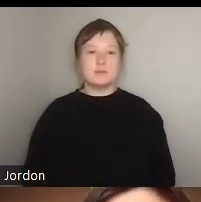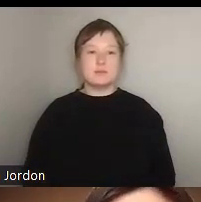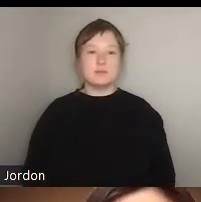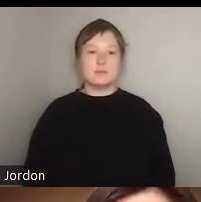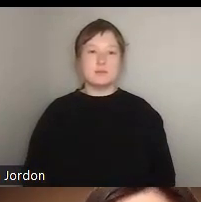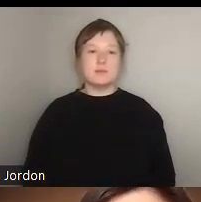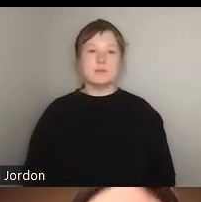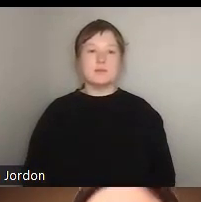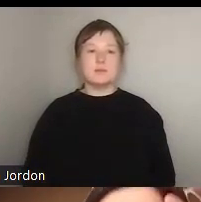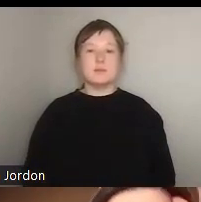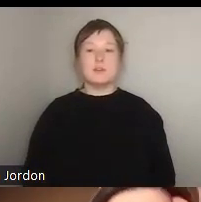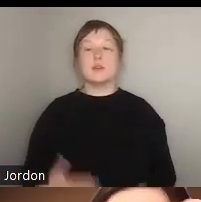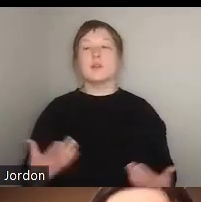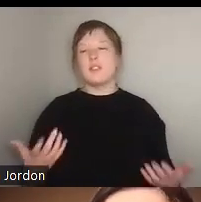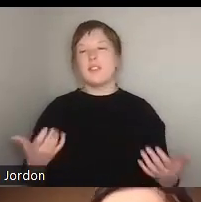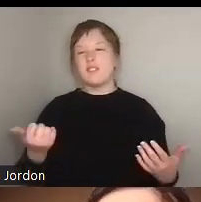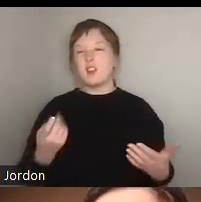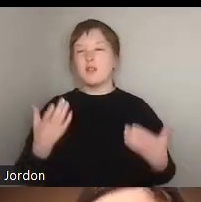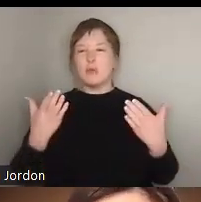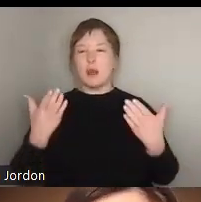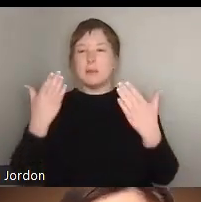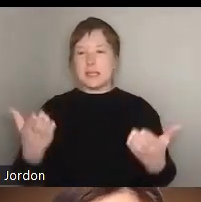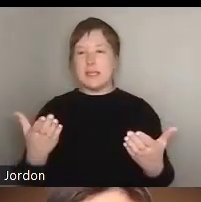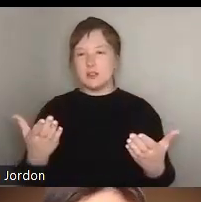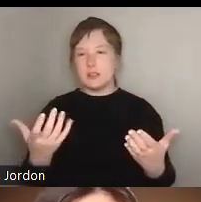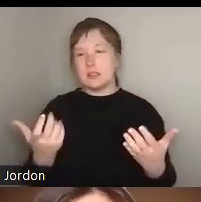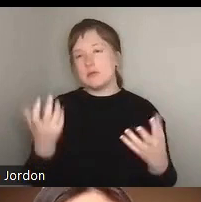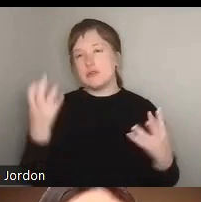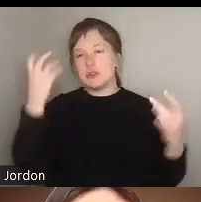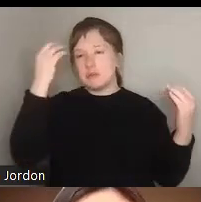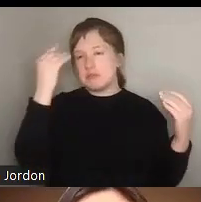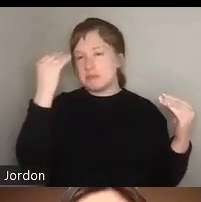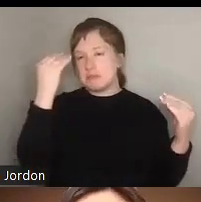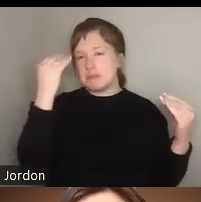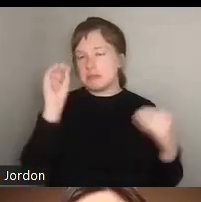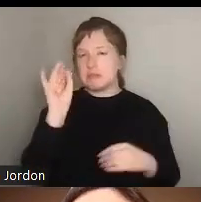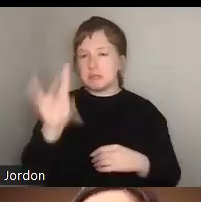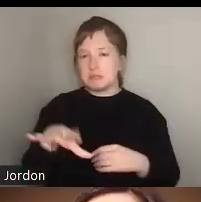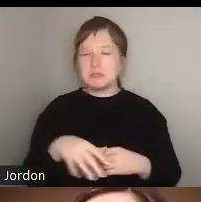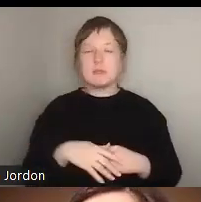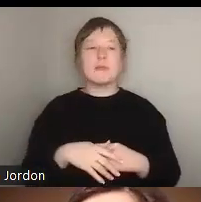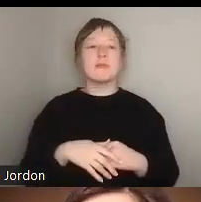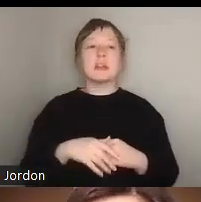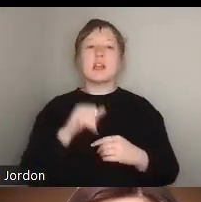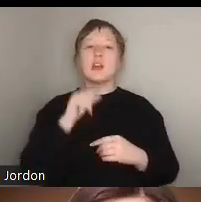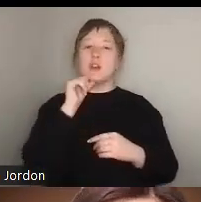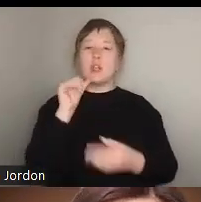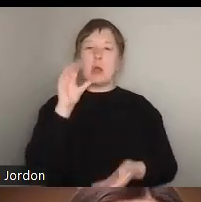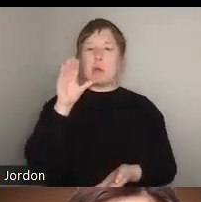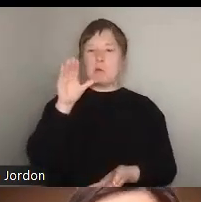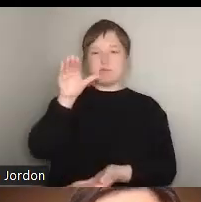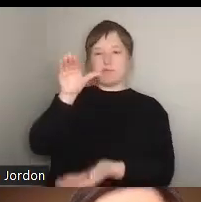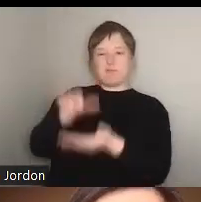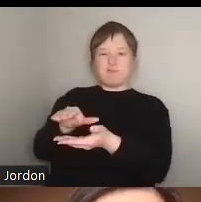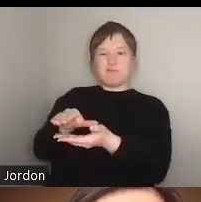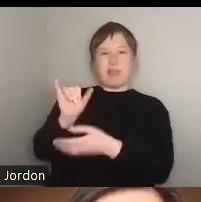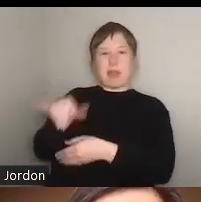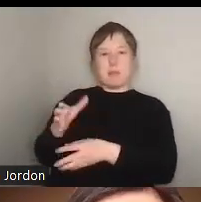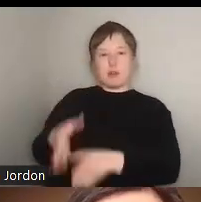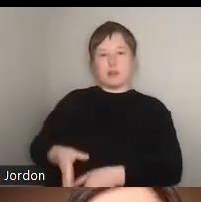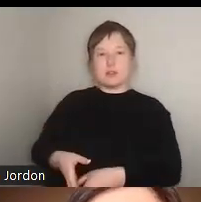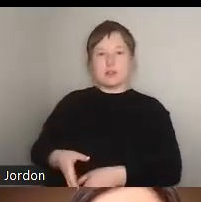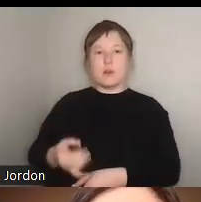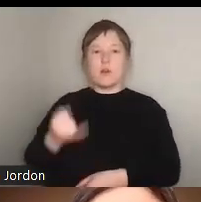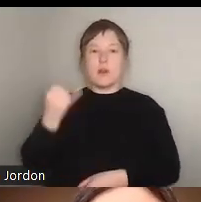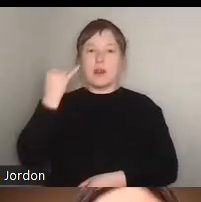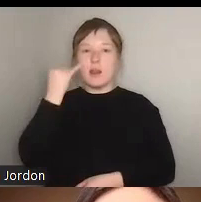Some recommendations, and some of these I would say are also considerations, is not minimizing somebody. So if we are working